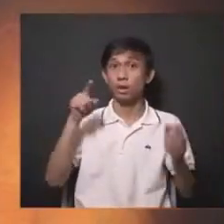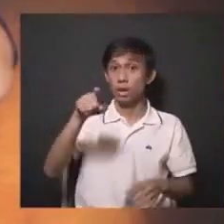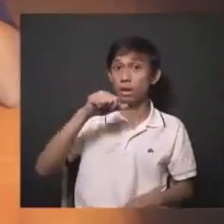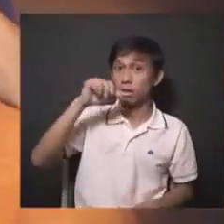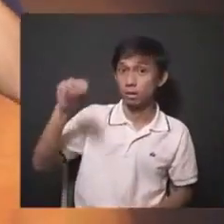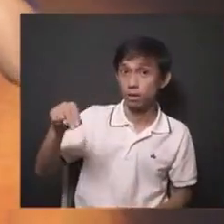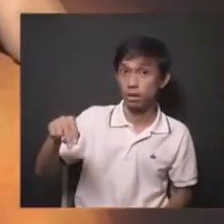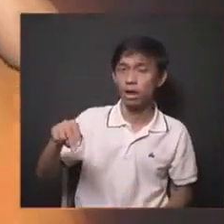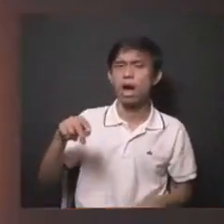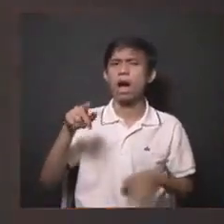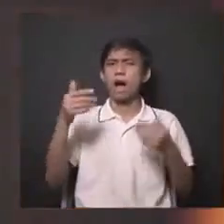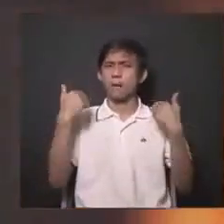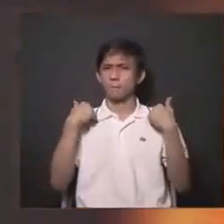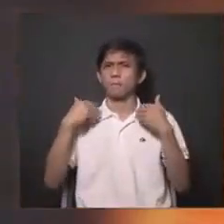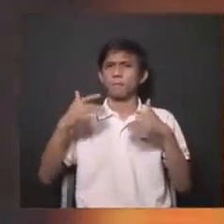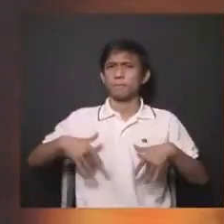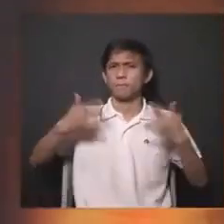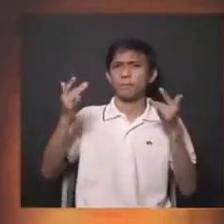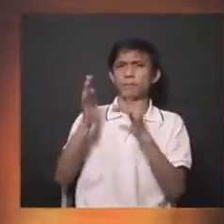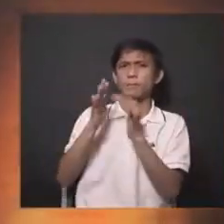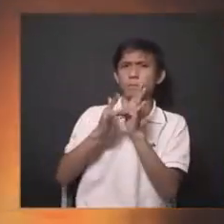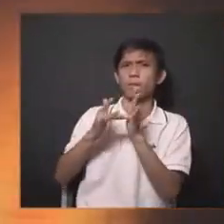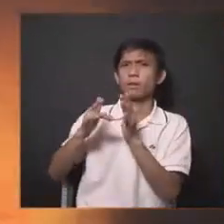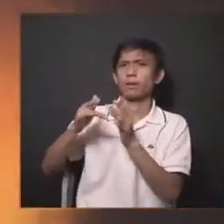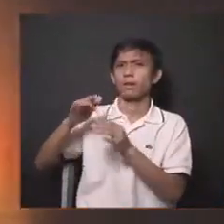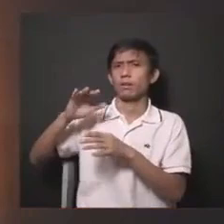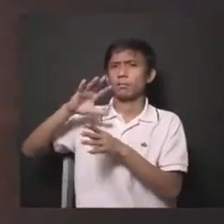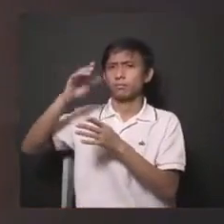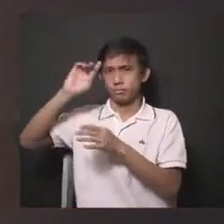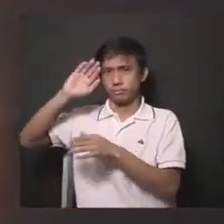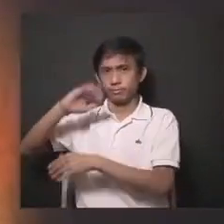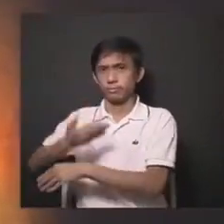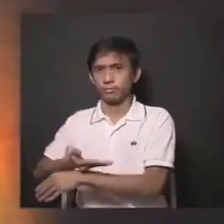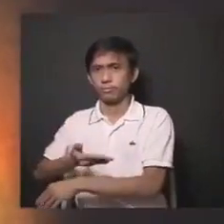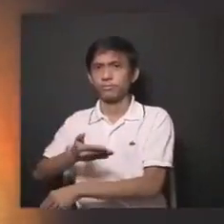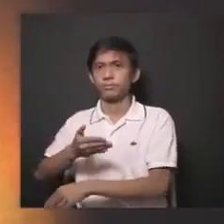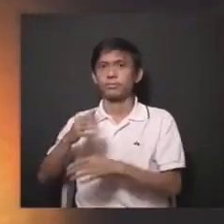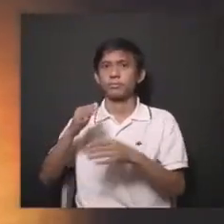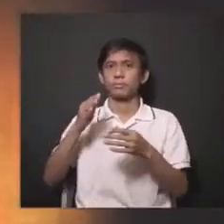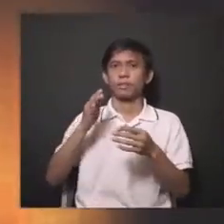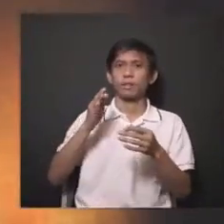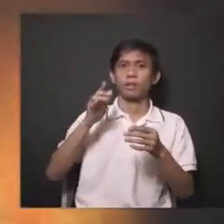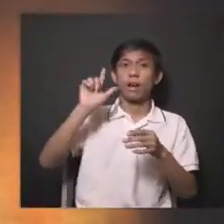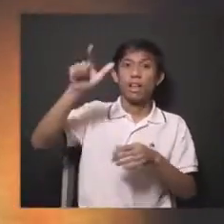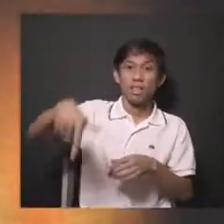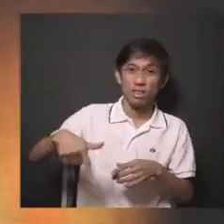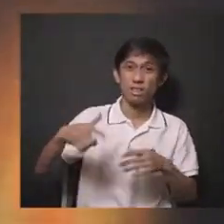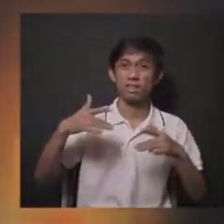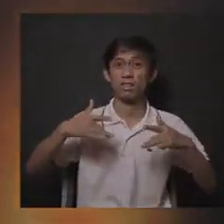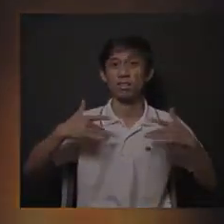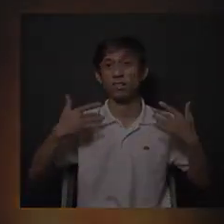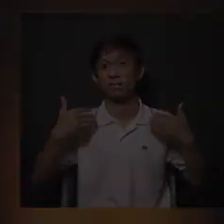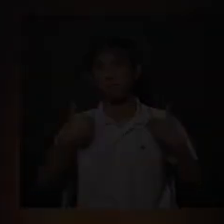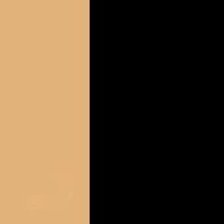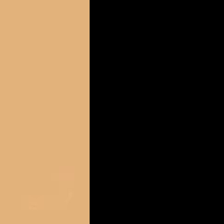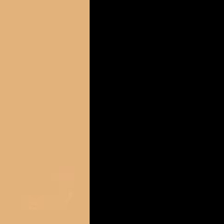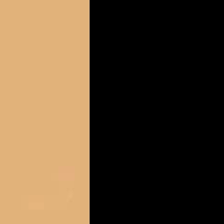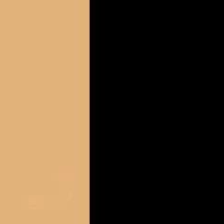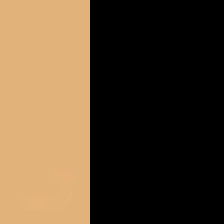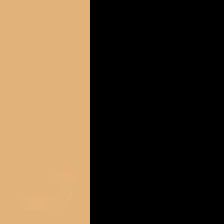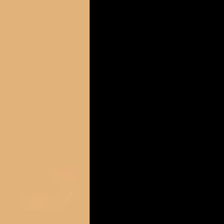Jesus, His Son. He is the way, He's the truth, He's the life. Nobody comes to the Lord through Him. So have life with Jesus.